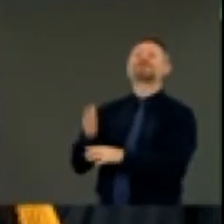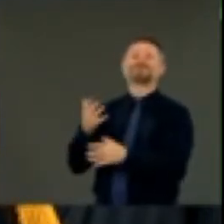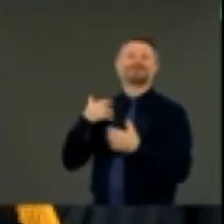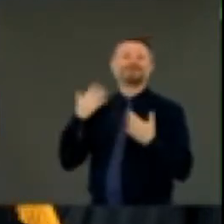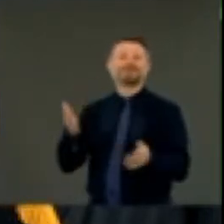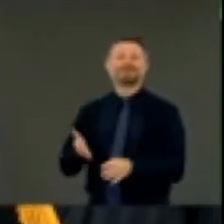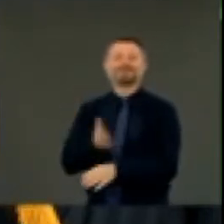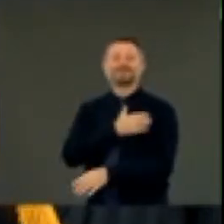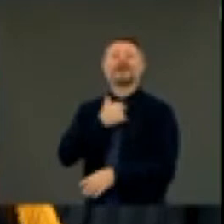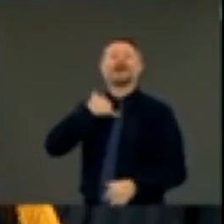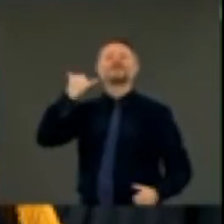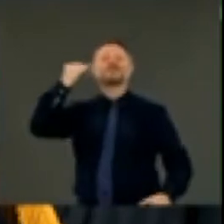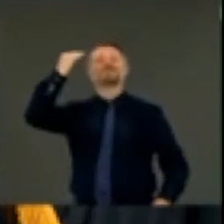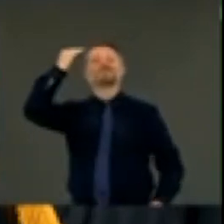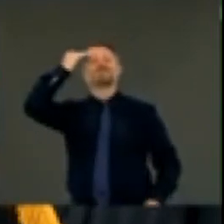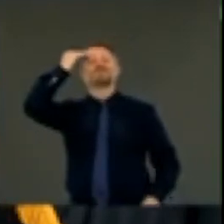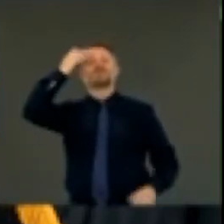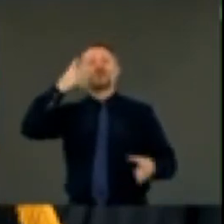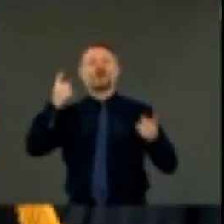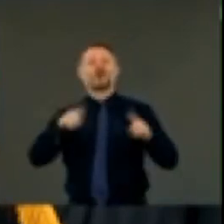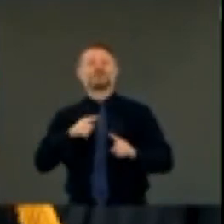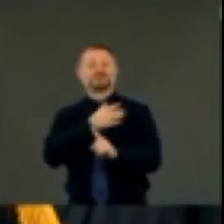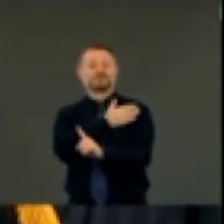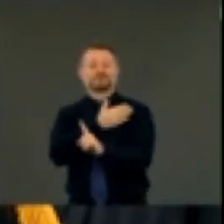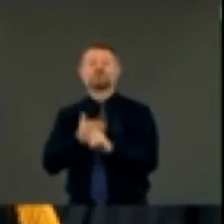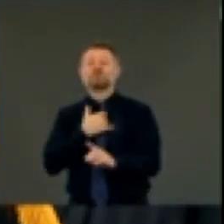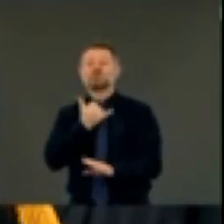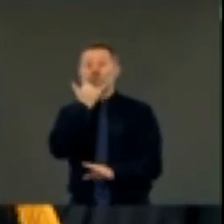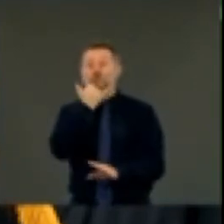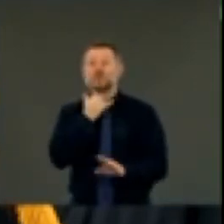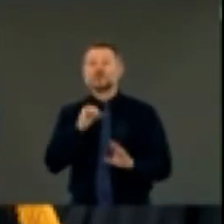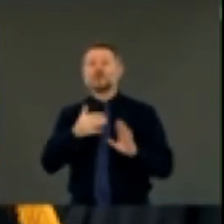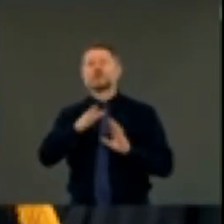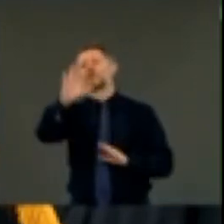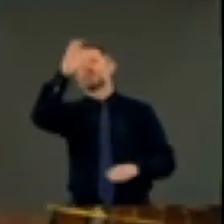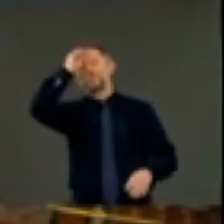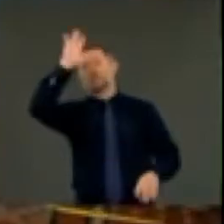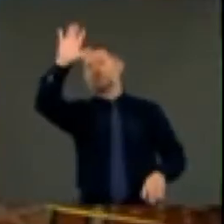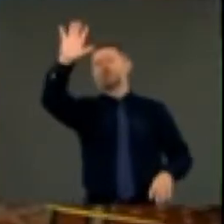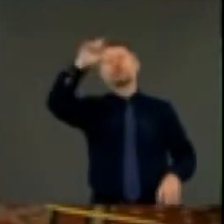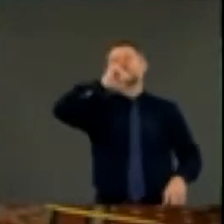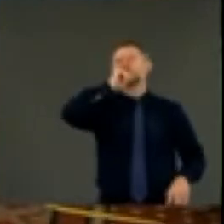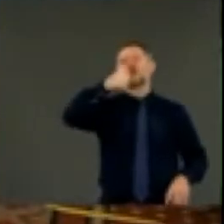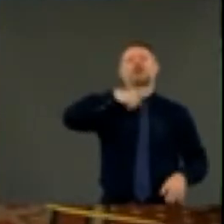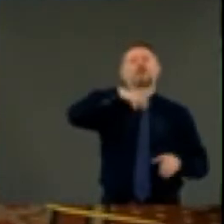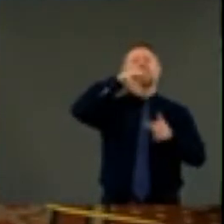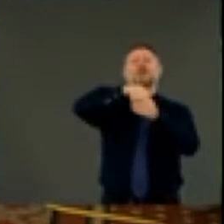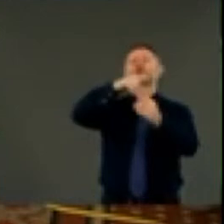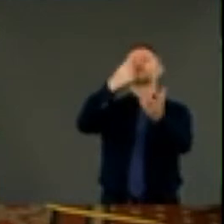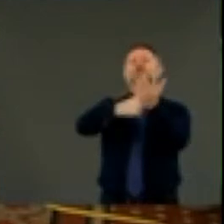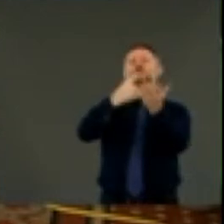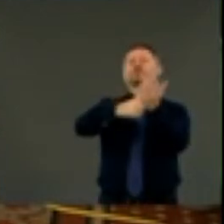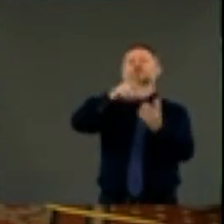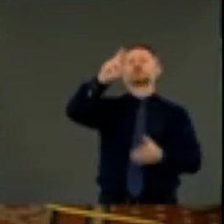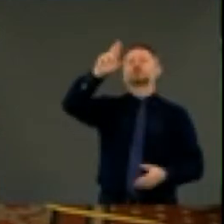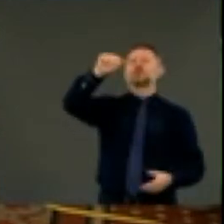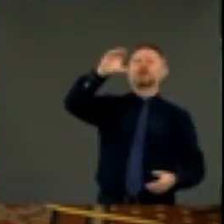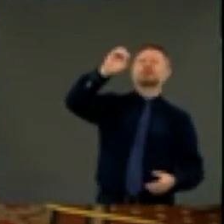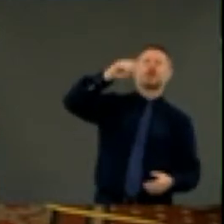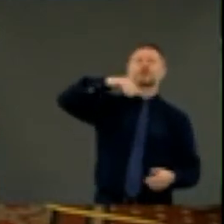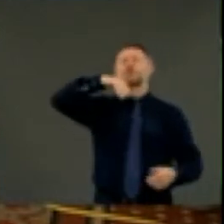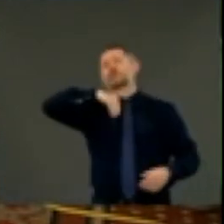of that, great. I don't mean to play the race card, so to speak, but I can tell you that